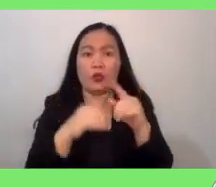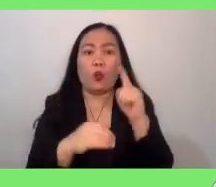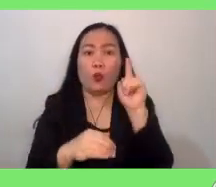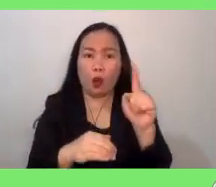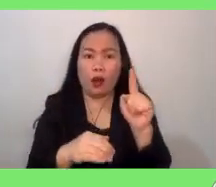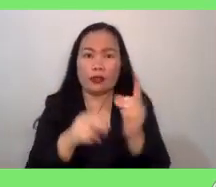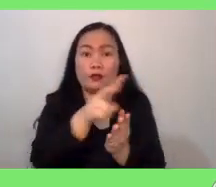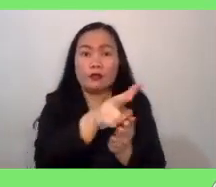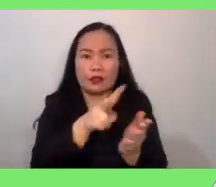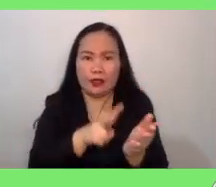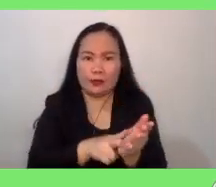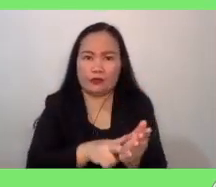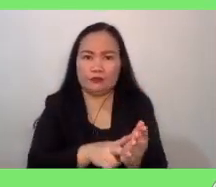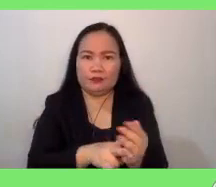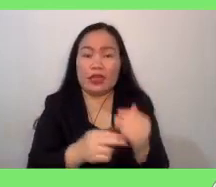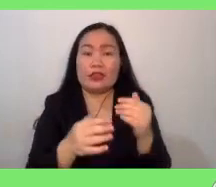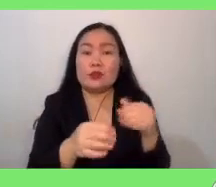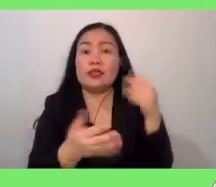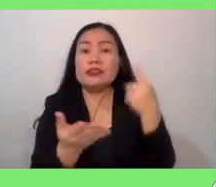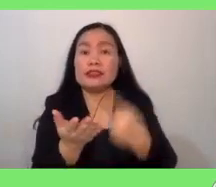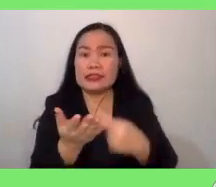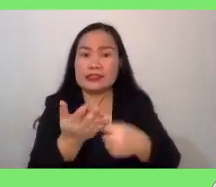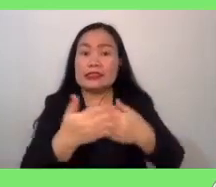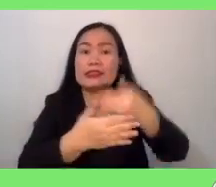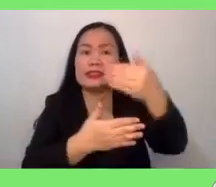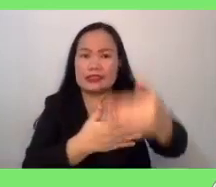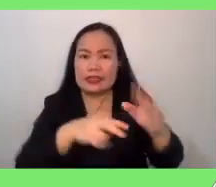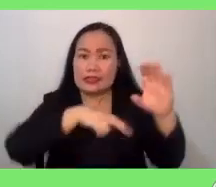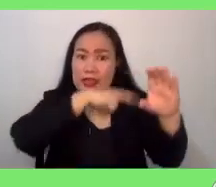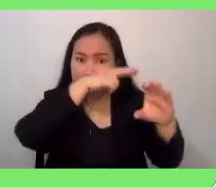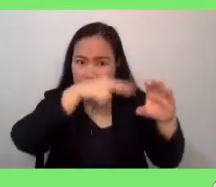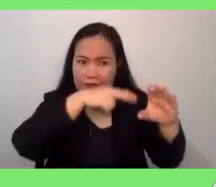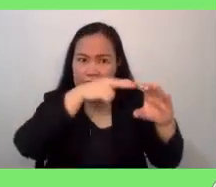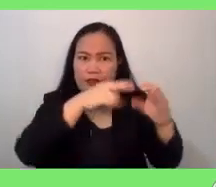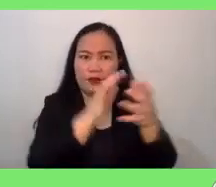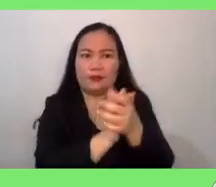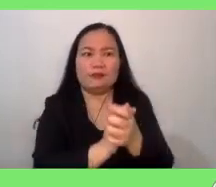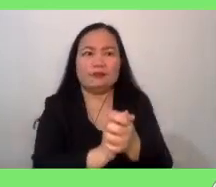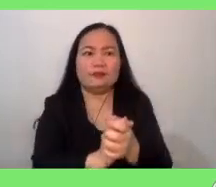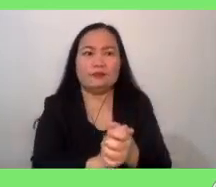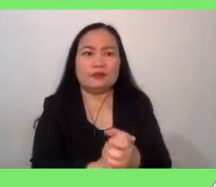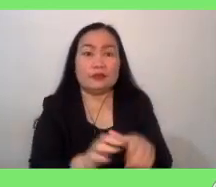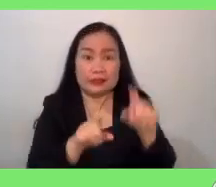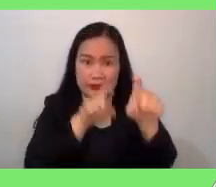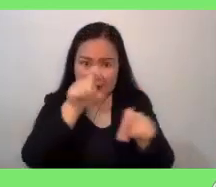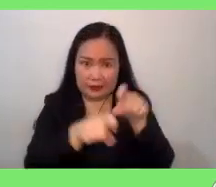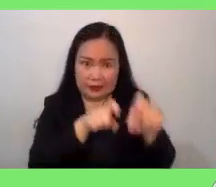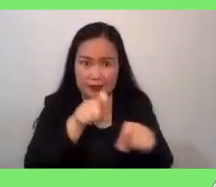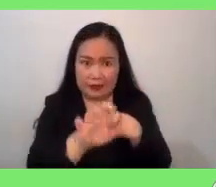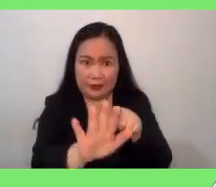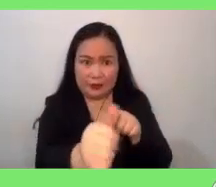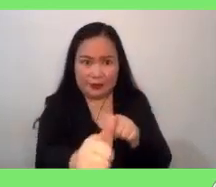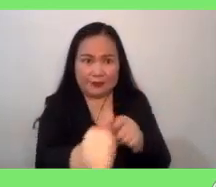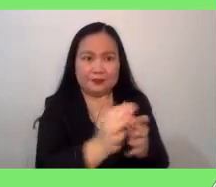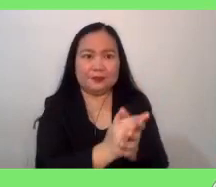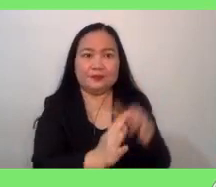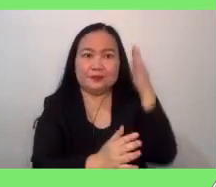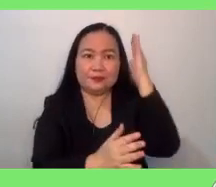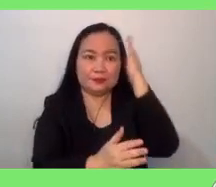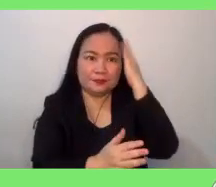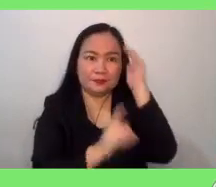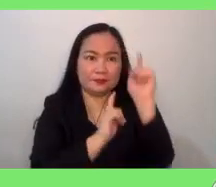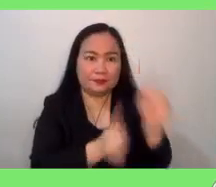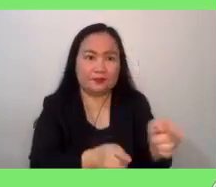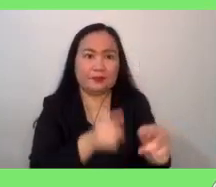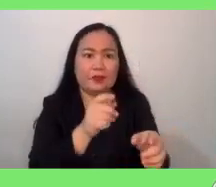in one variable. So, ito po ay i-discuss po natin sa mga susunod na tutorials. Okay? So, test yourself. Determine